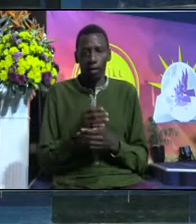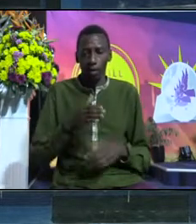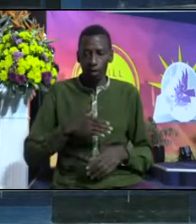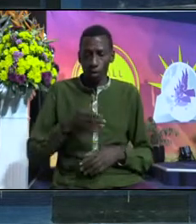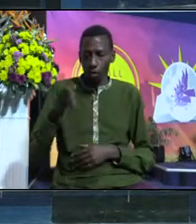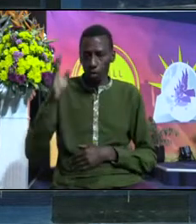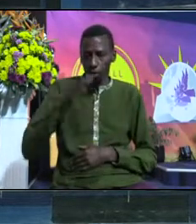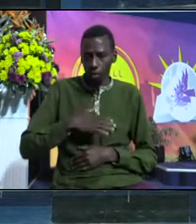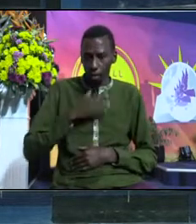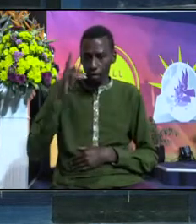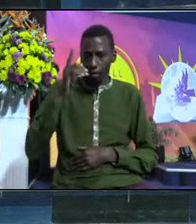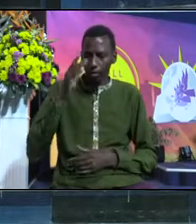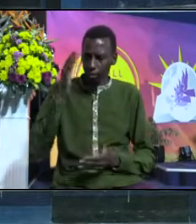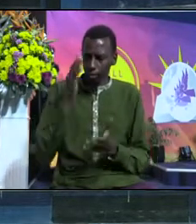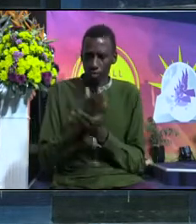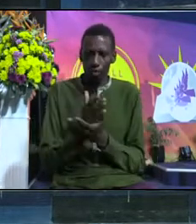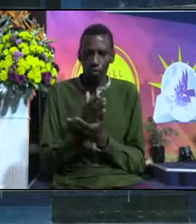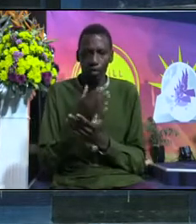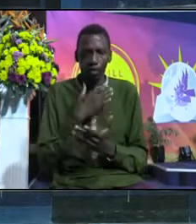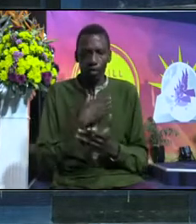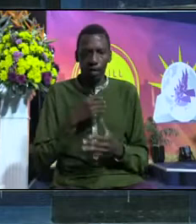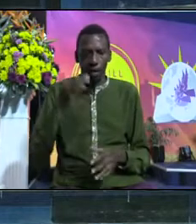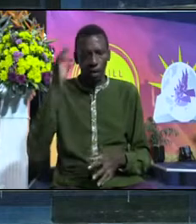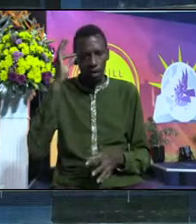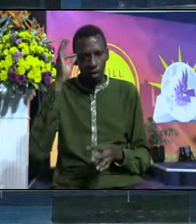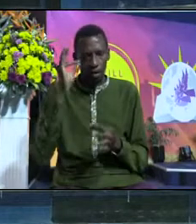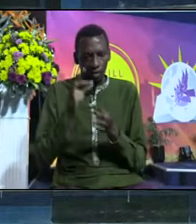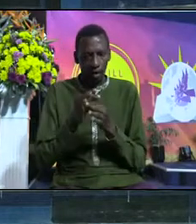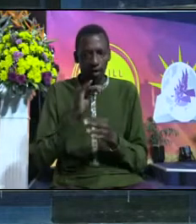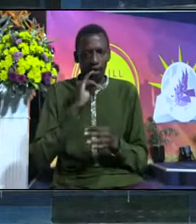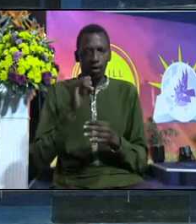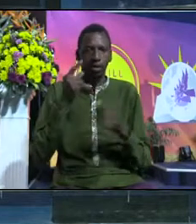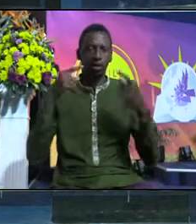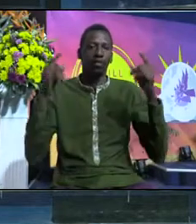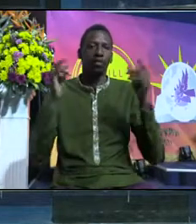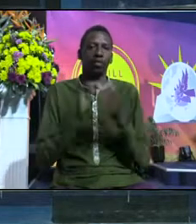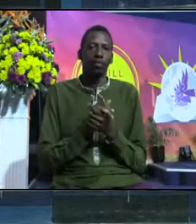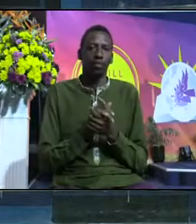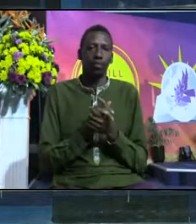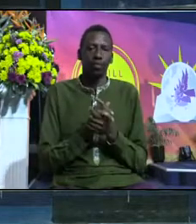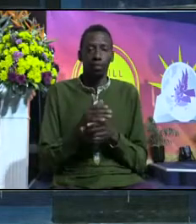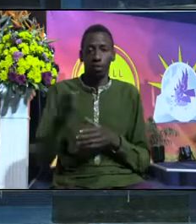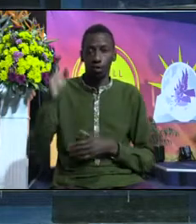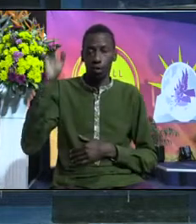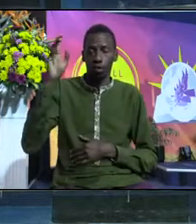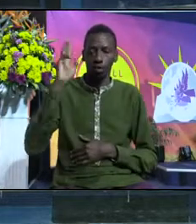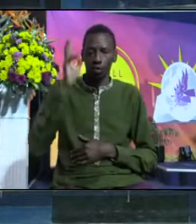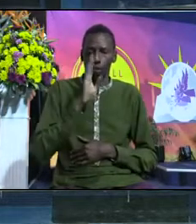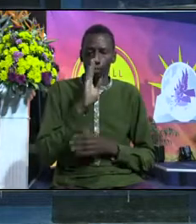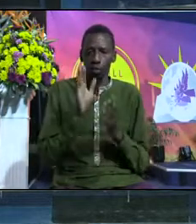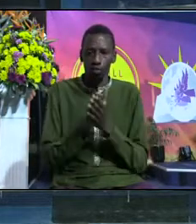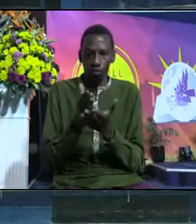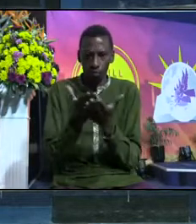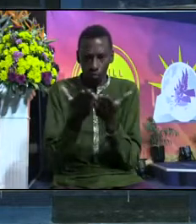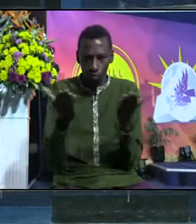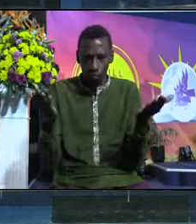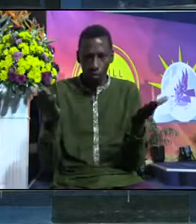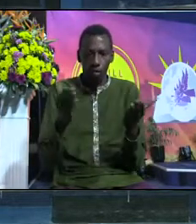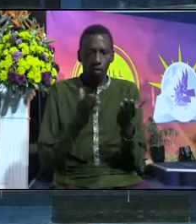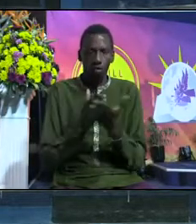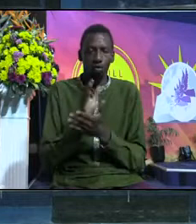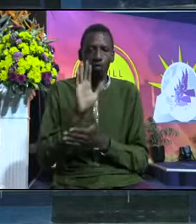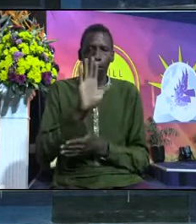God is real. And faith is the victory. God will be with you through your